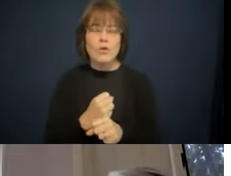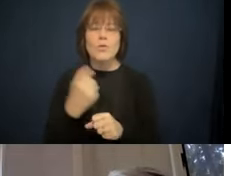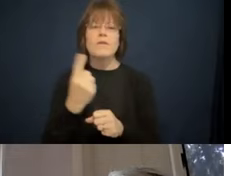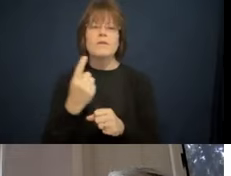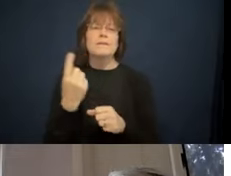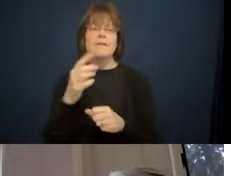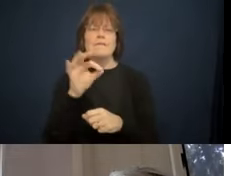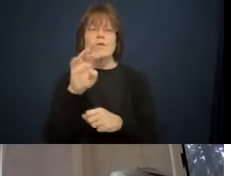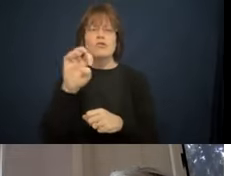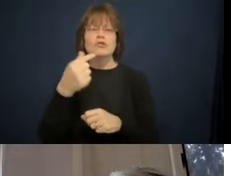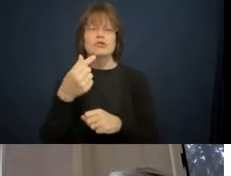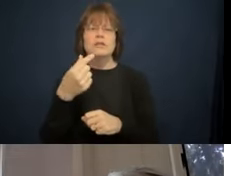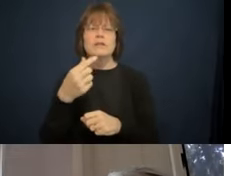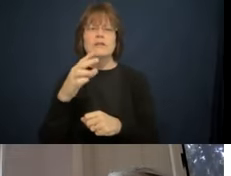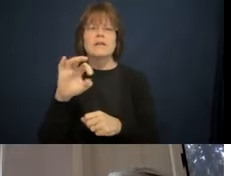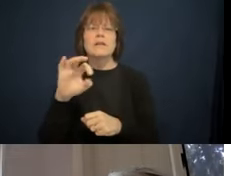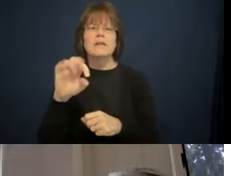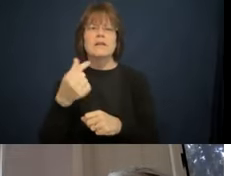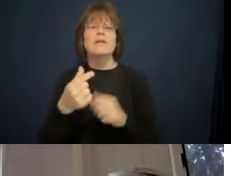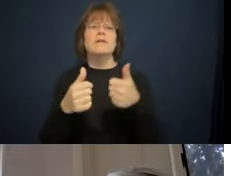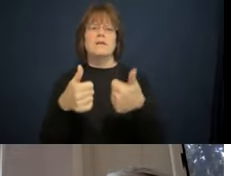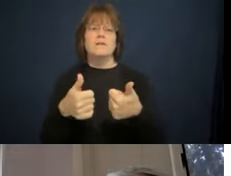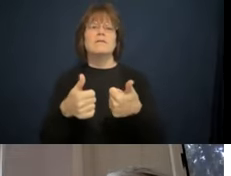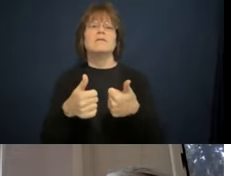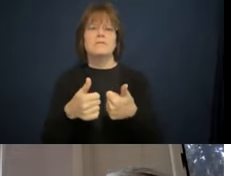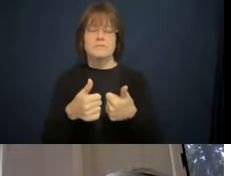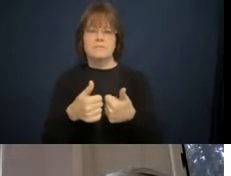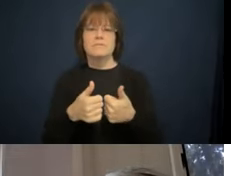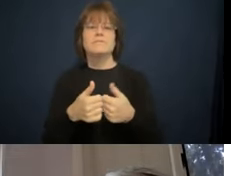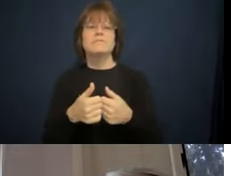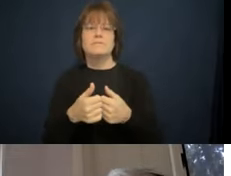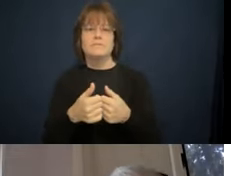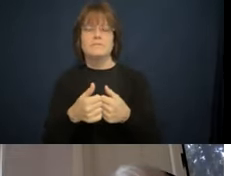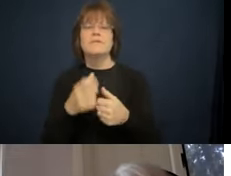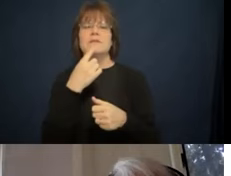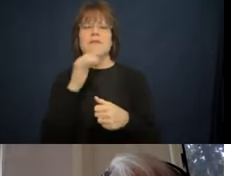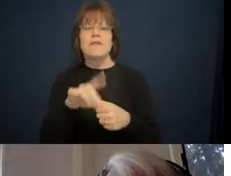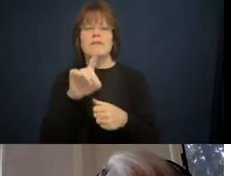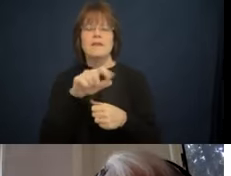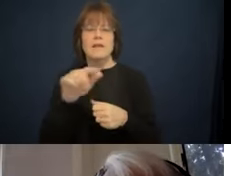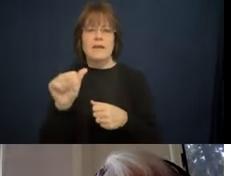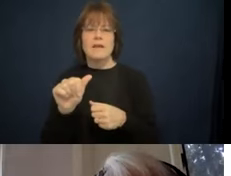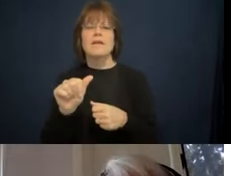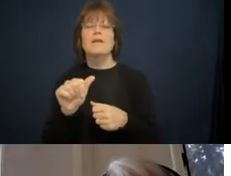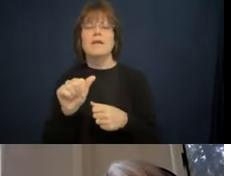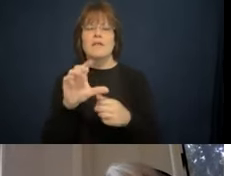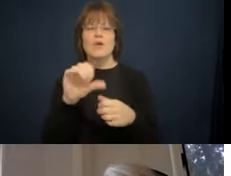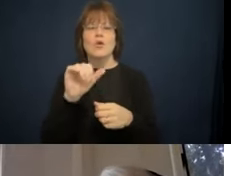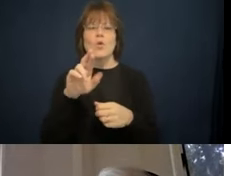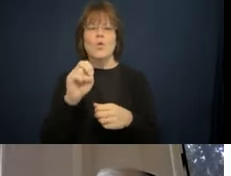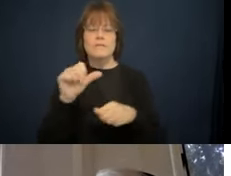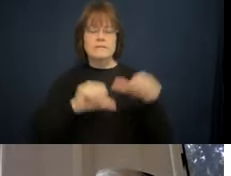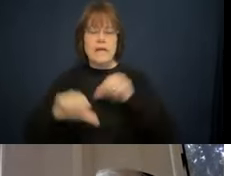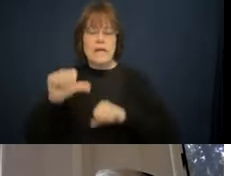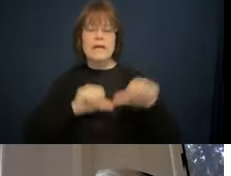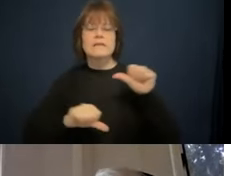Frontiers. And as the seminar announcements you may have seen said that data are at the core of science, and the more